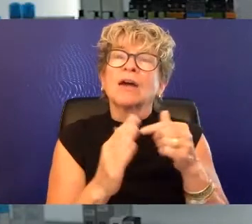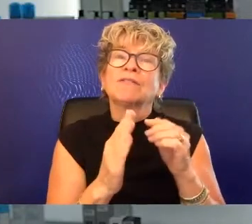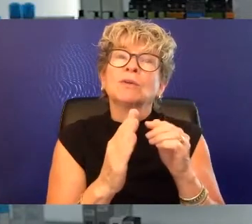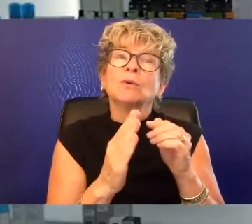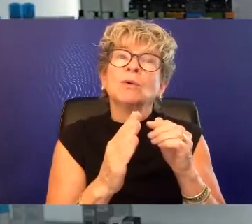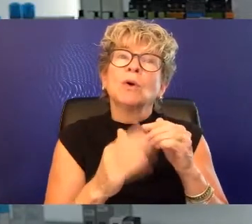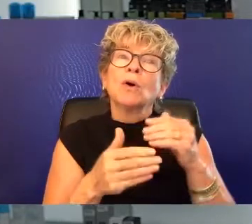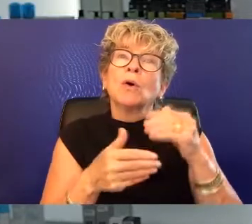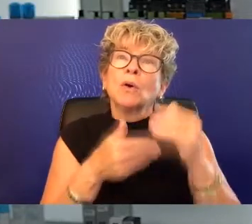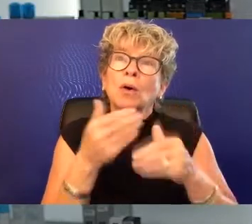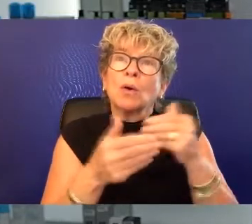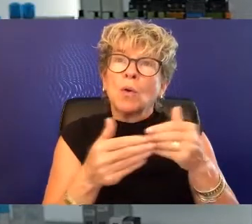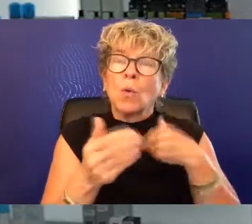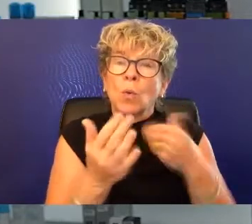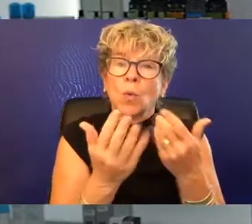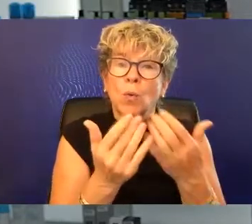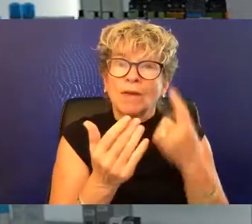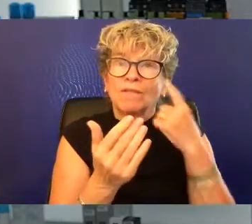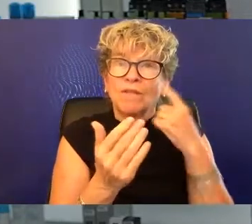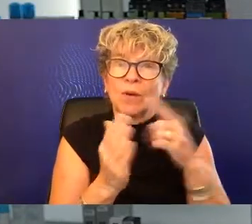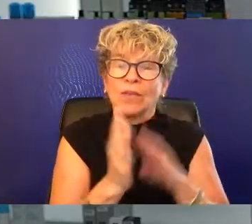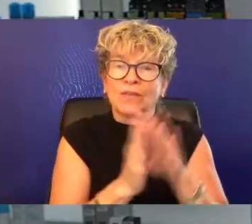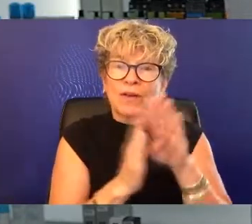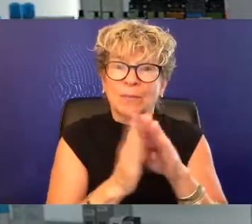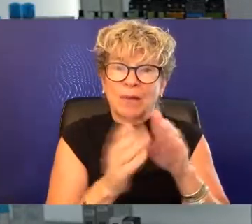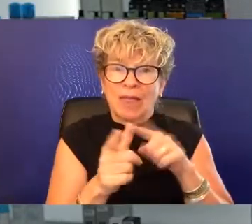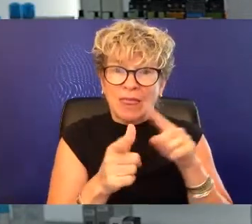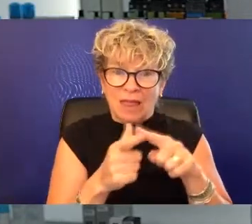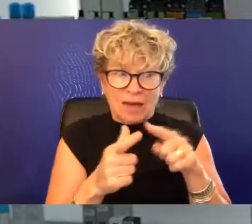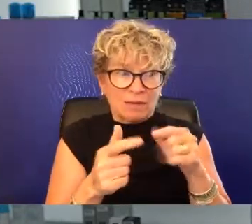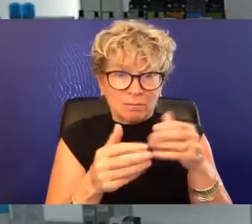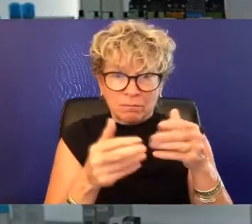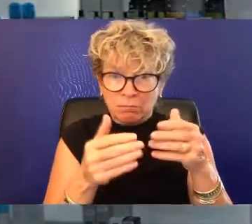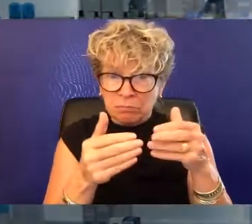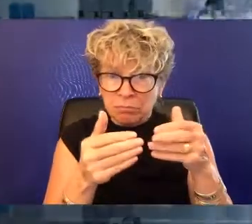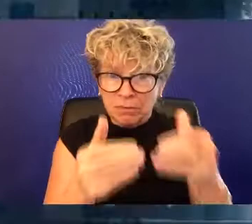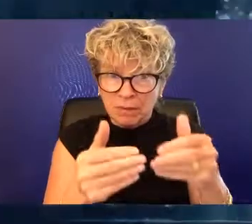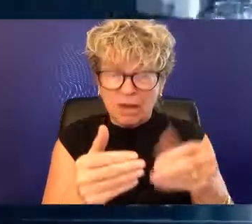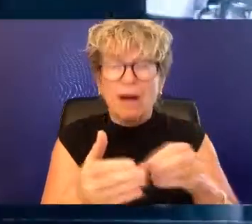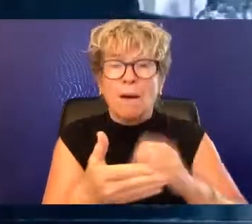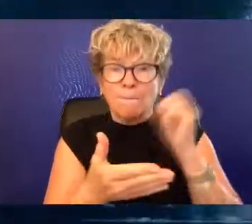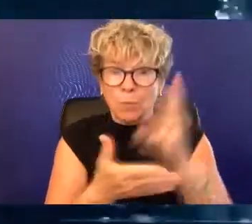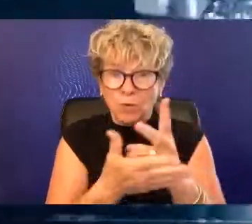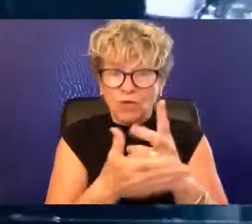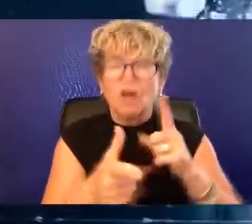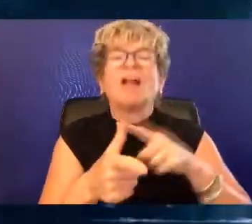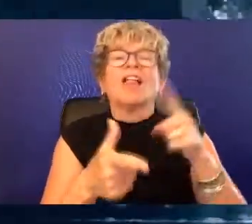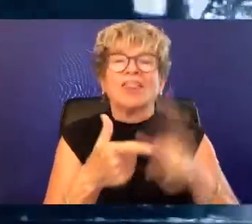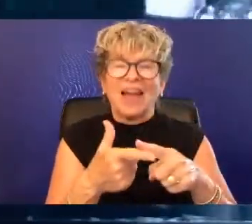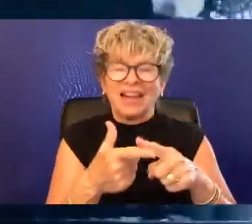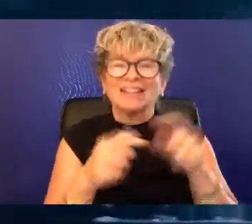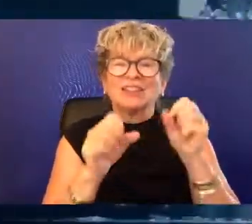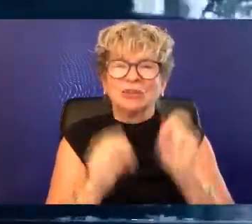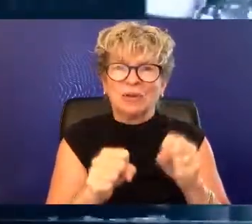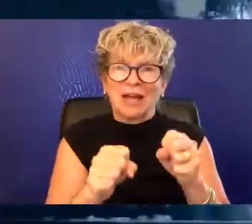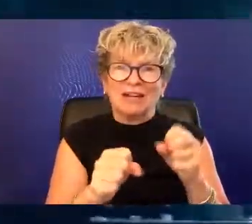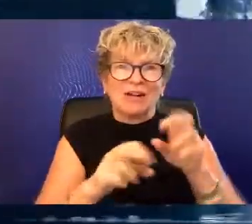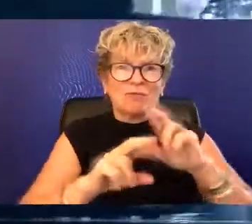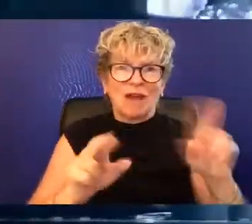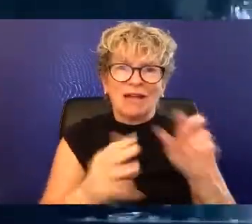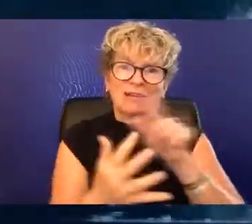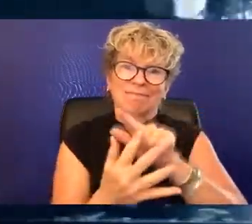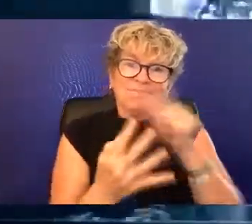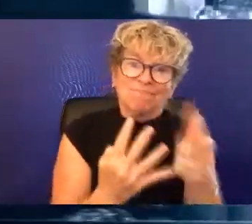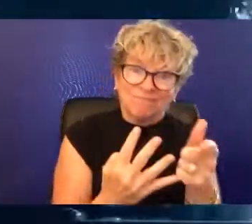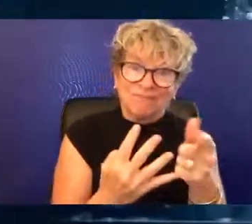each step, you have to wait for approval before going on to the next step. Step 4. Once your vaccine is approved,